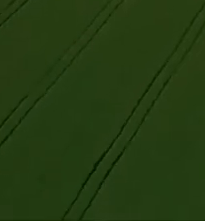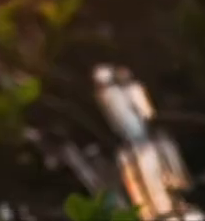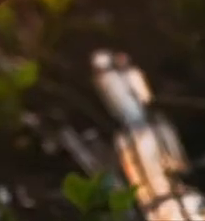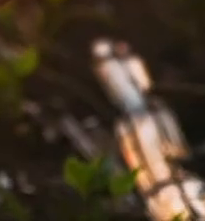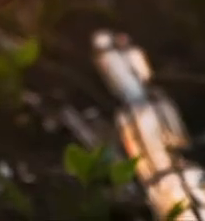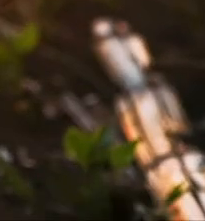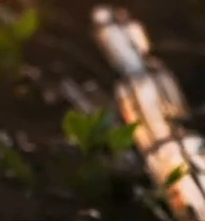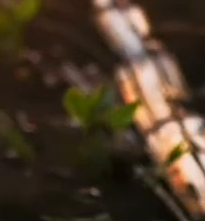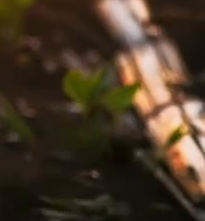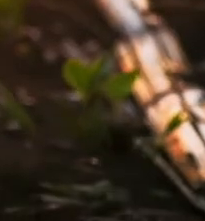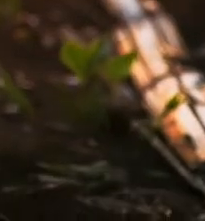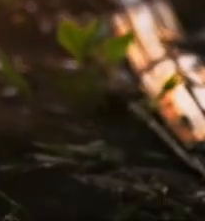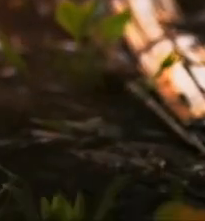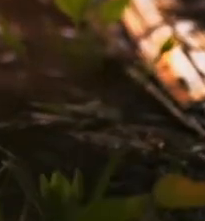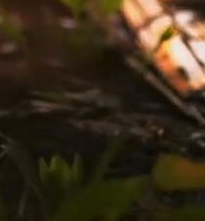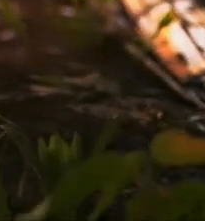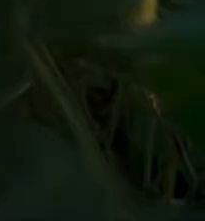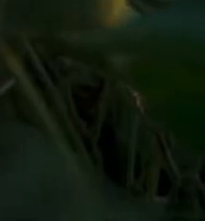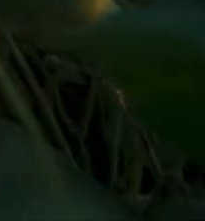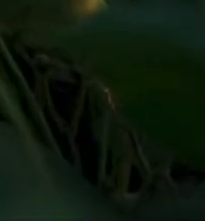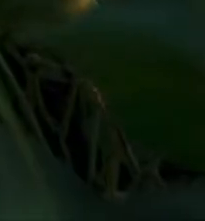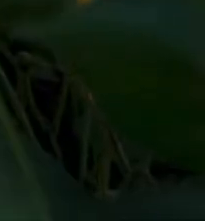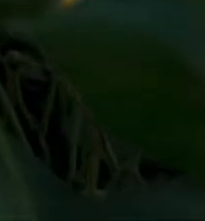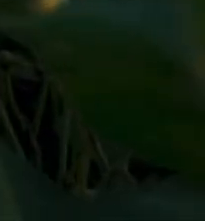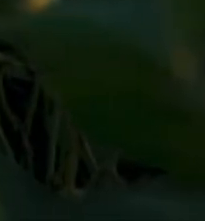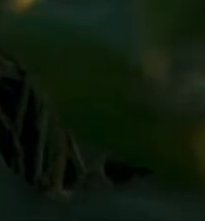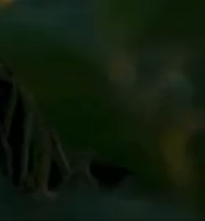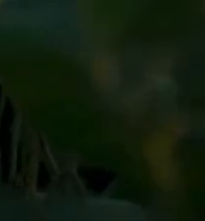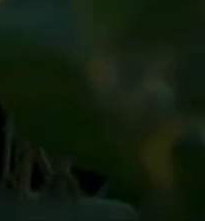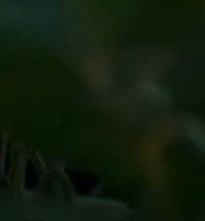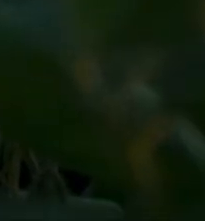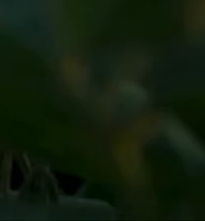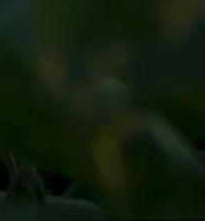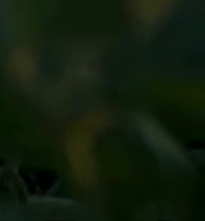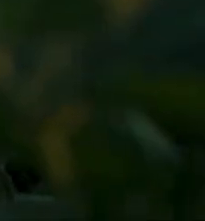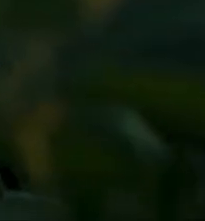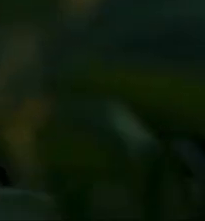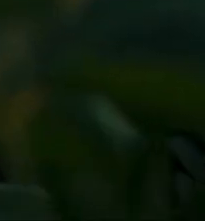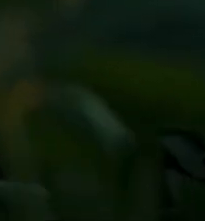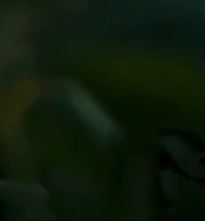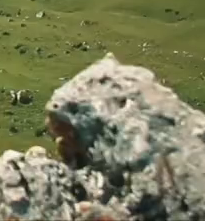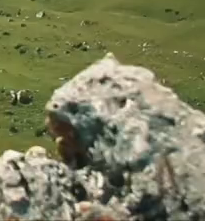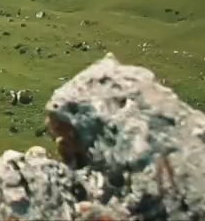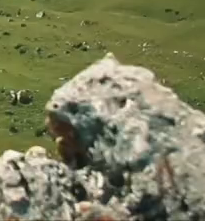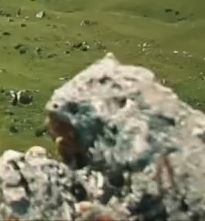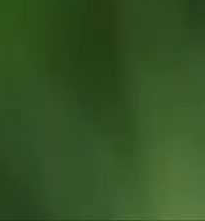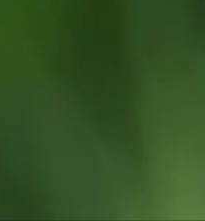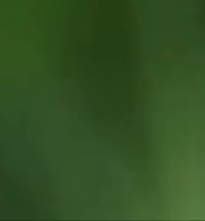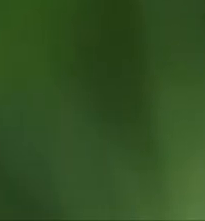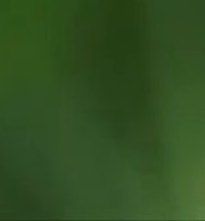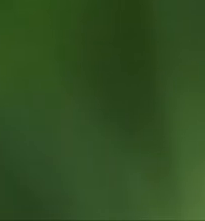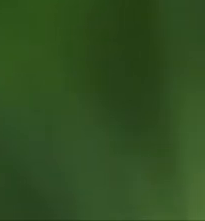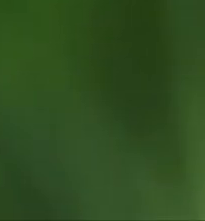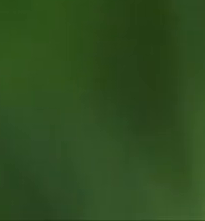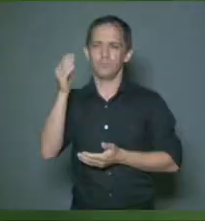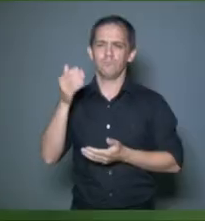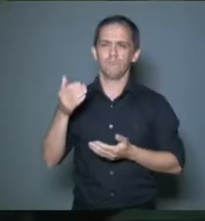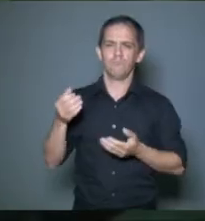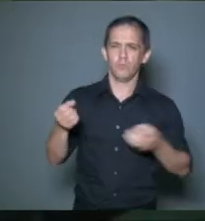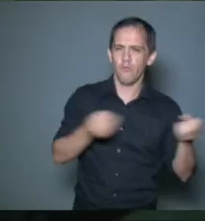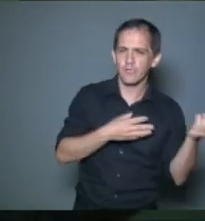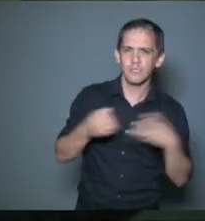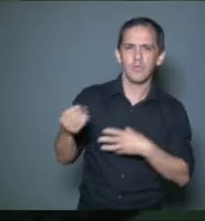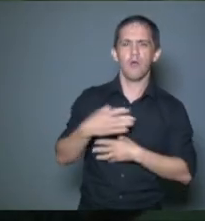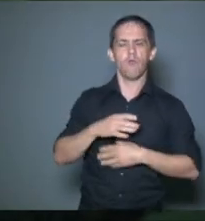being global leaders in agriculture efficiency and respecting the planet. So this is our manifesto